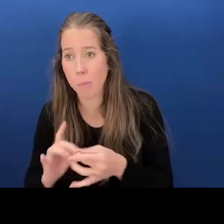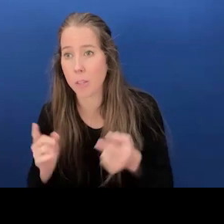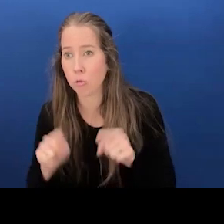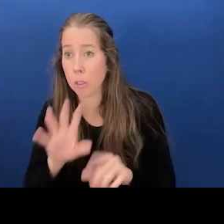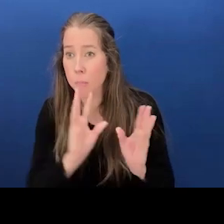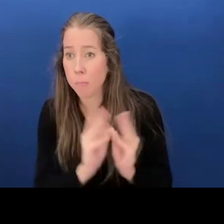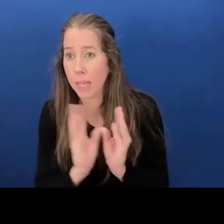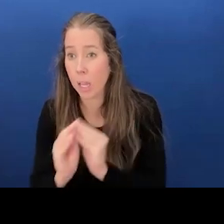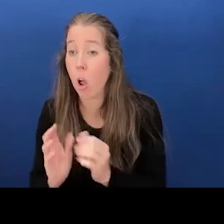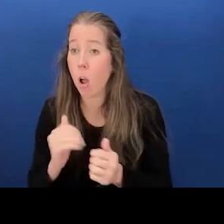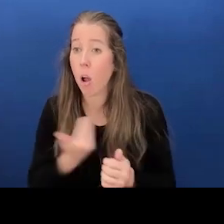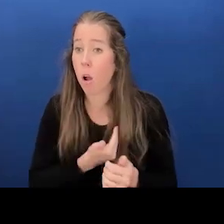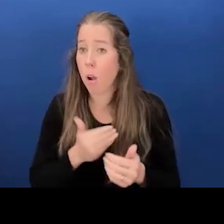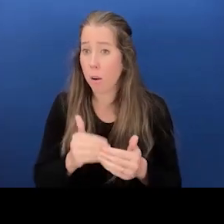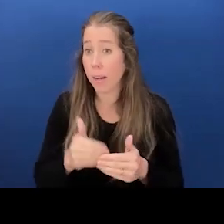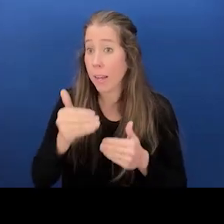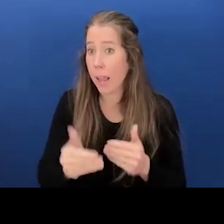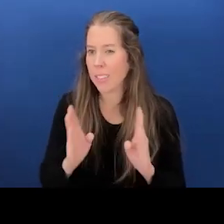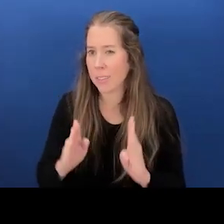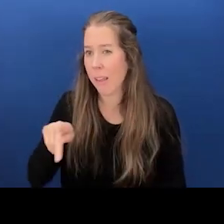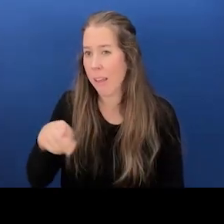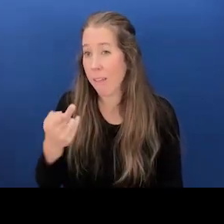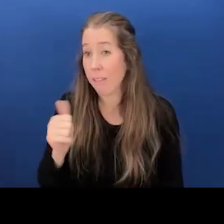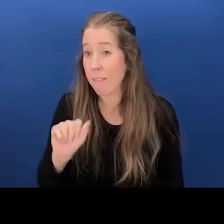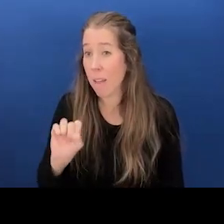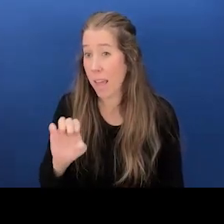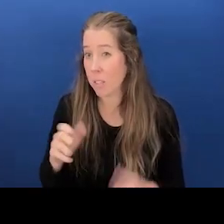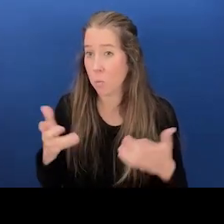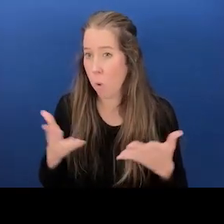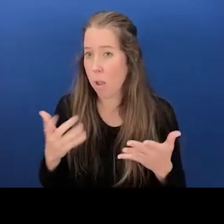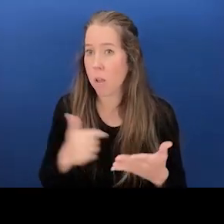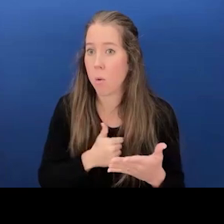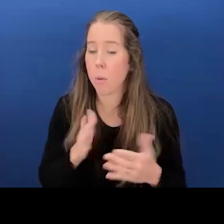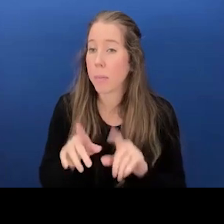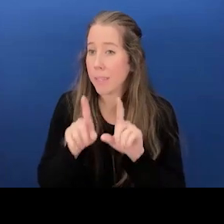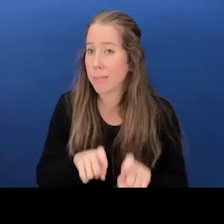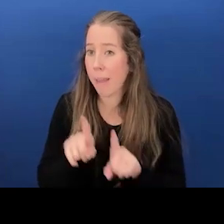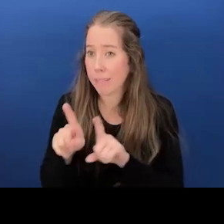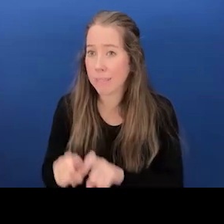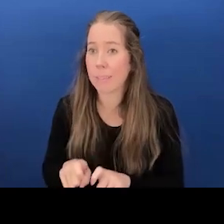Our next phase is we are going to be testing